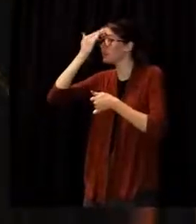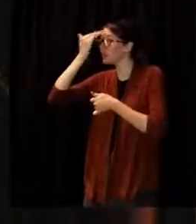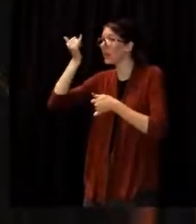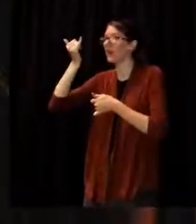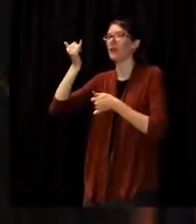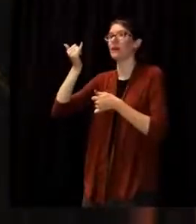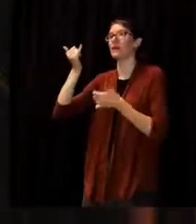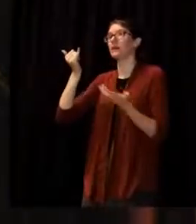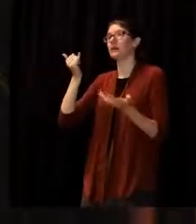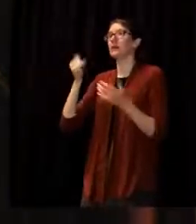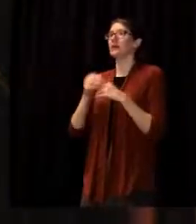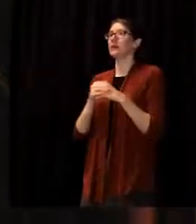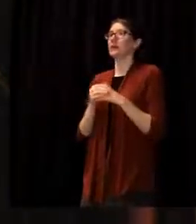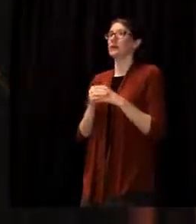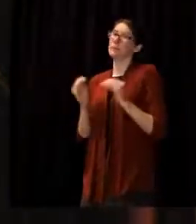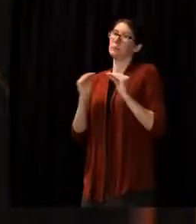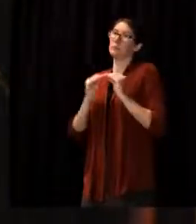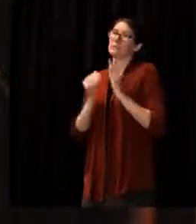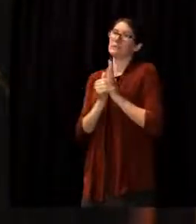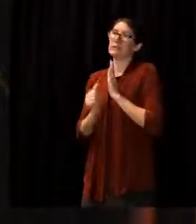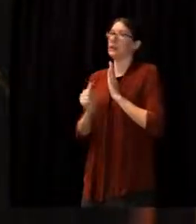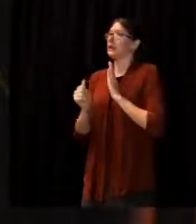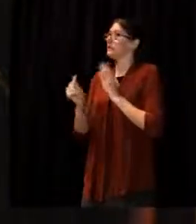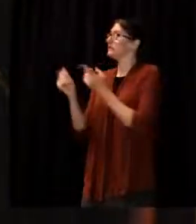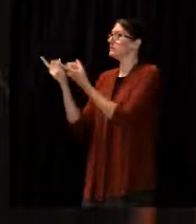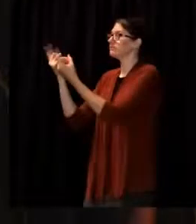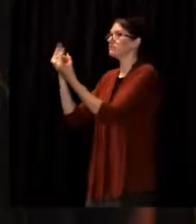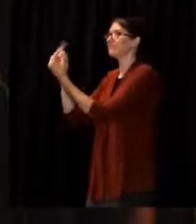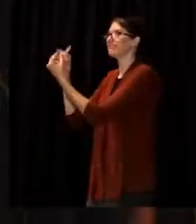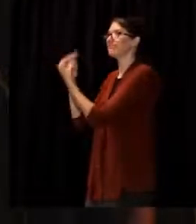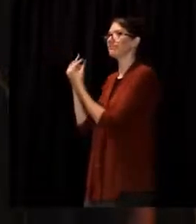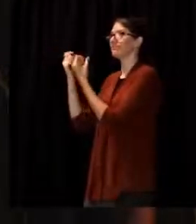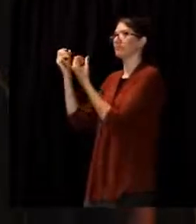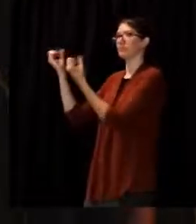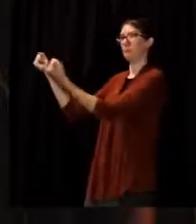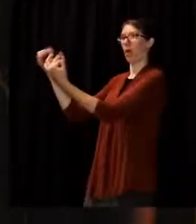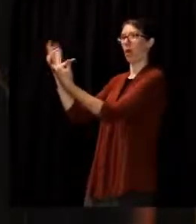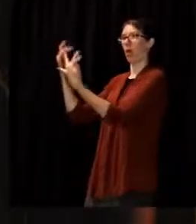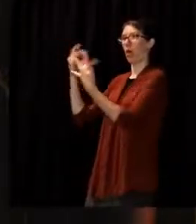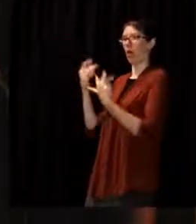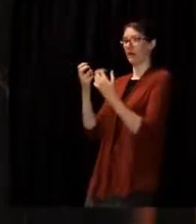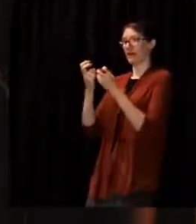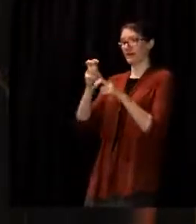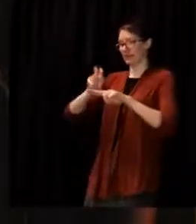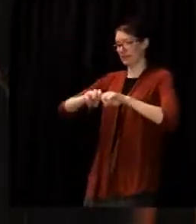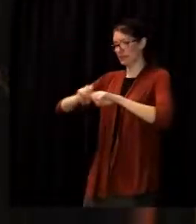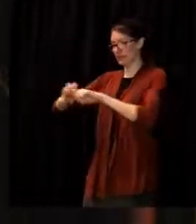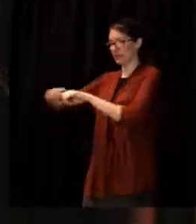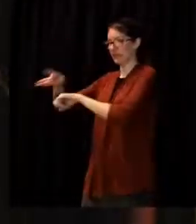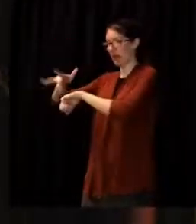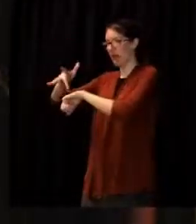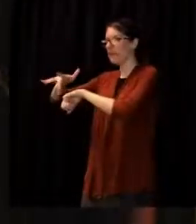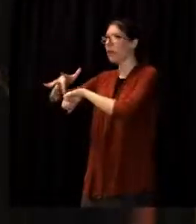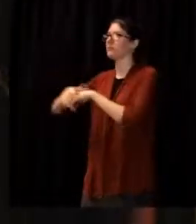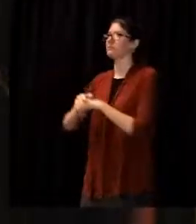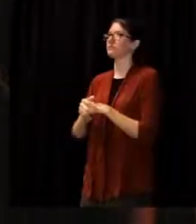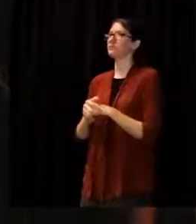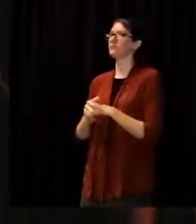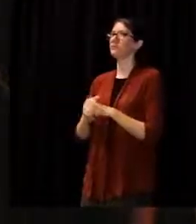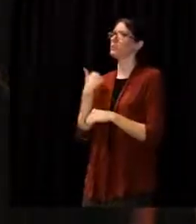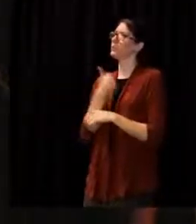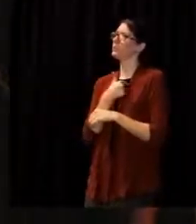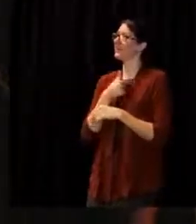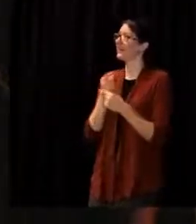more efficient way of getting more people in here. Because coming out of COVID, it isn't that we're averse to ever being 2 services